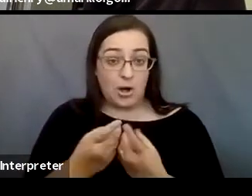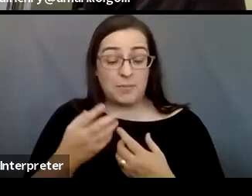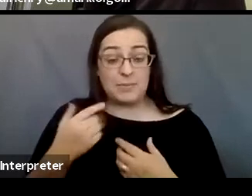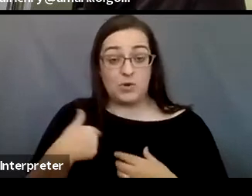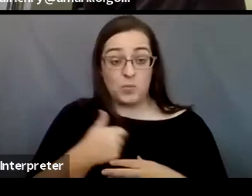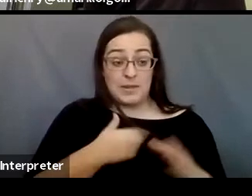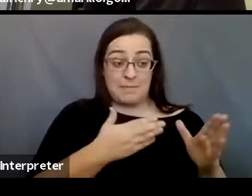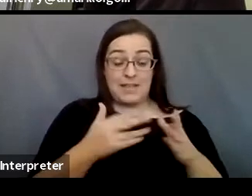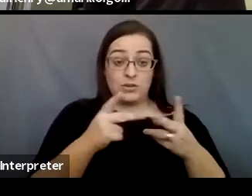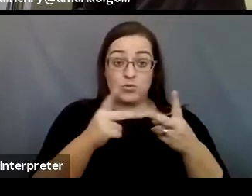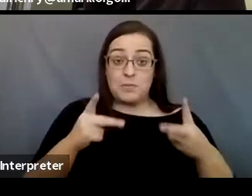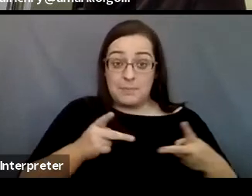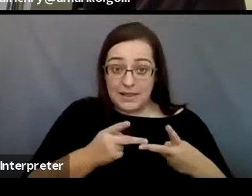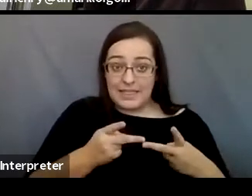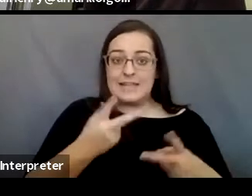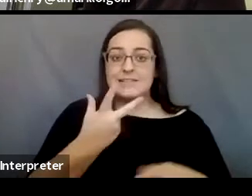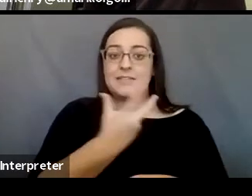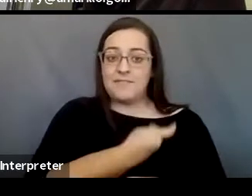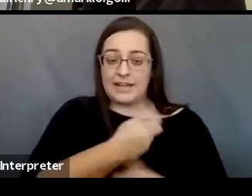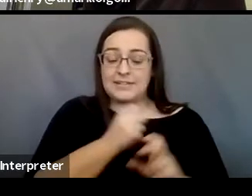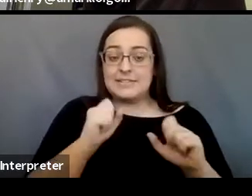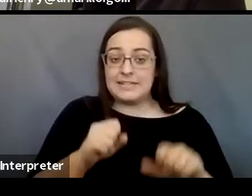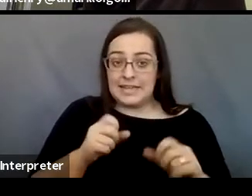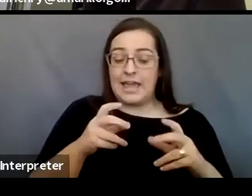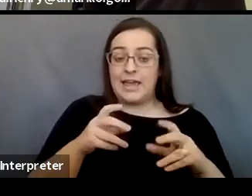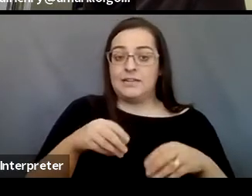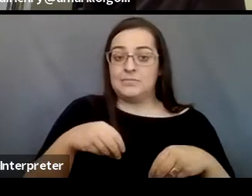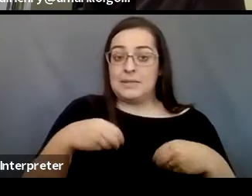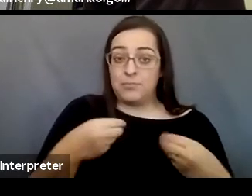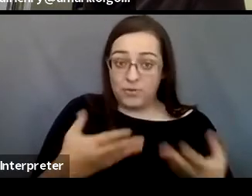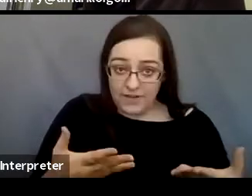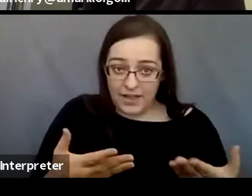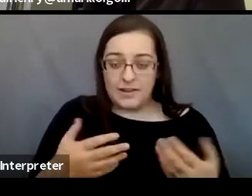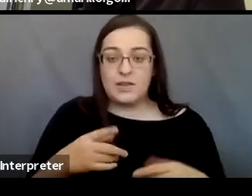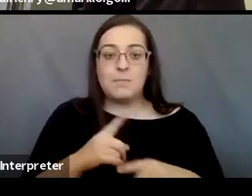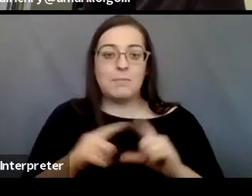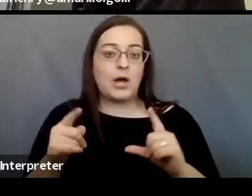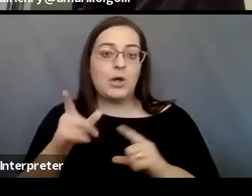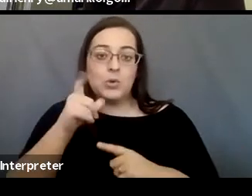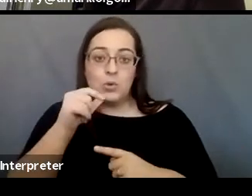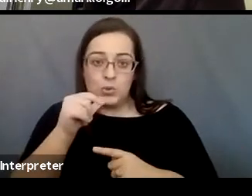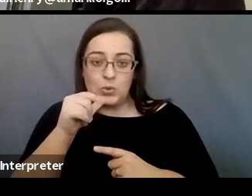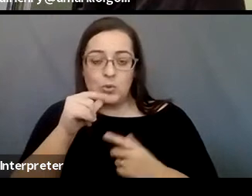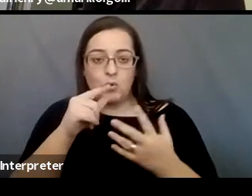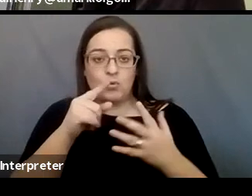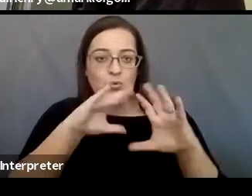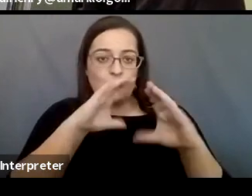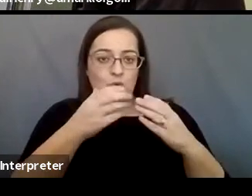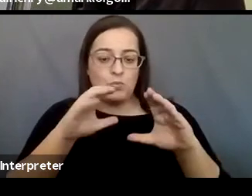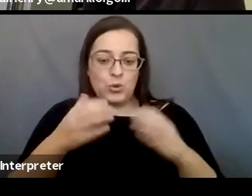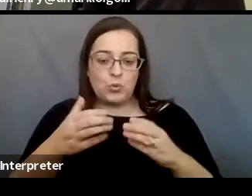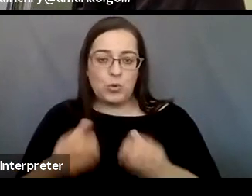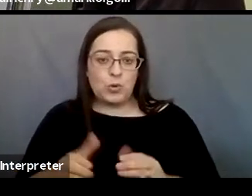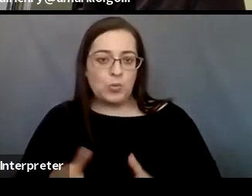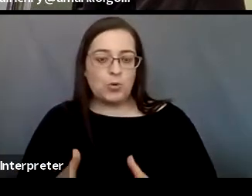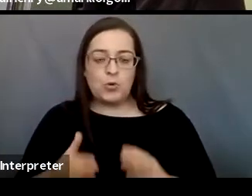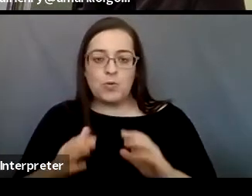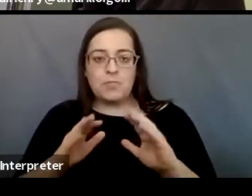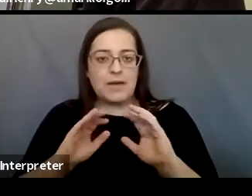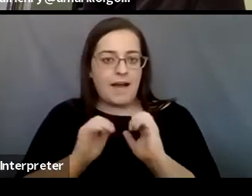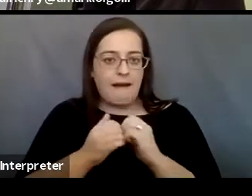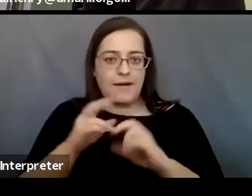site of administration to the public for vaccinations and working with our clinics to make sure that they can be as